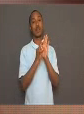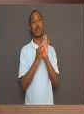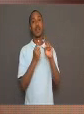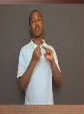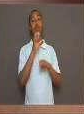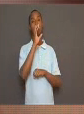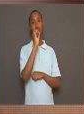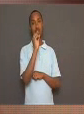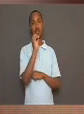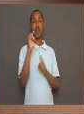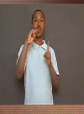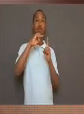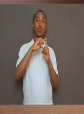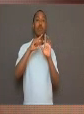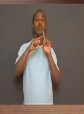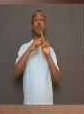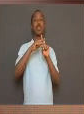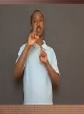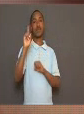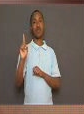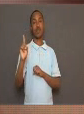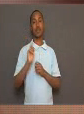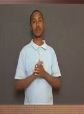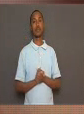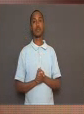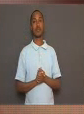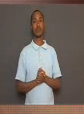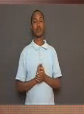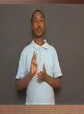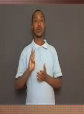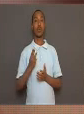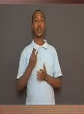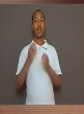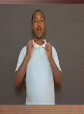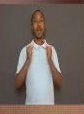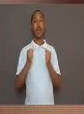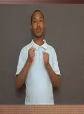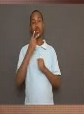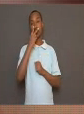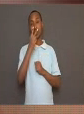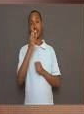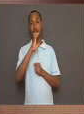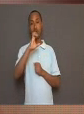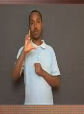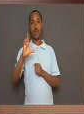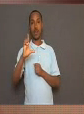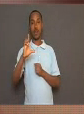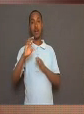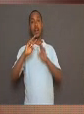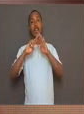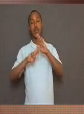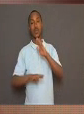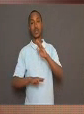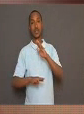from 0 to +1. We can also see that chlorine is being